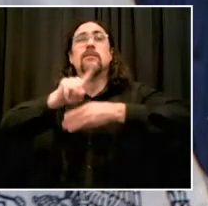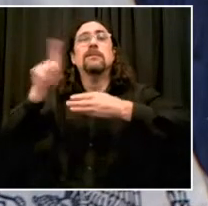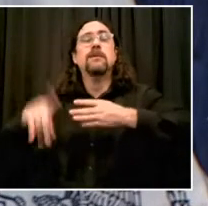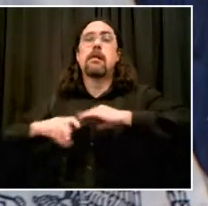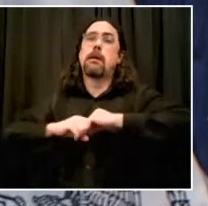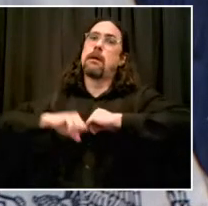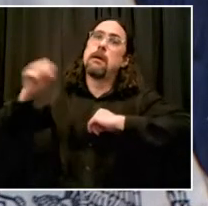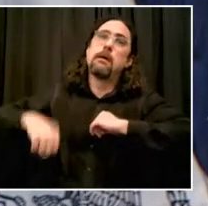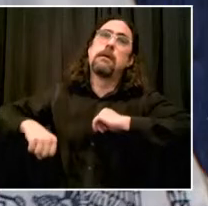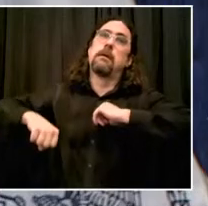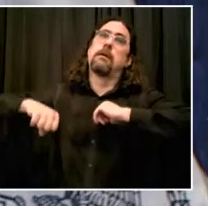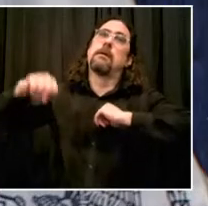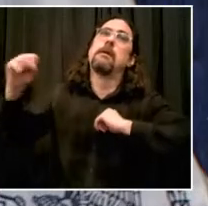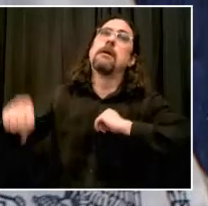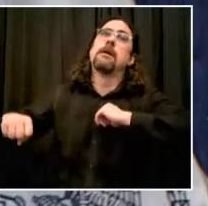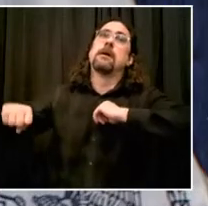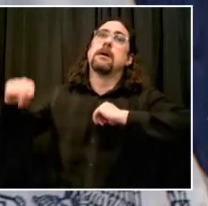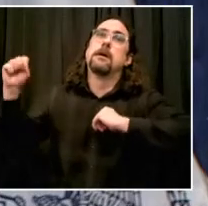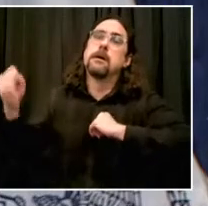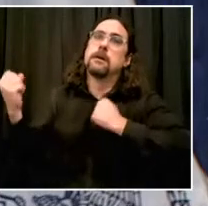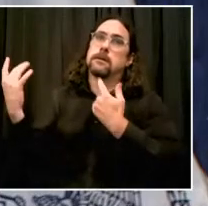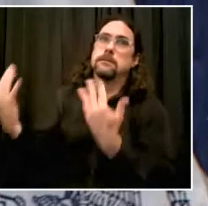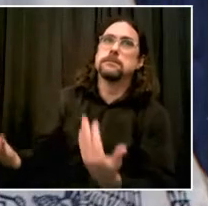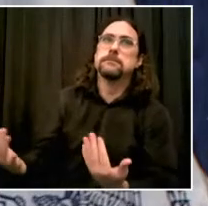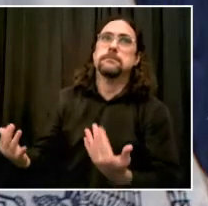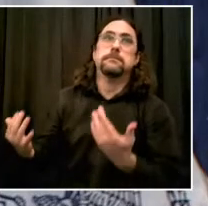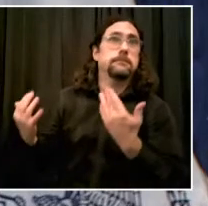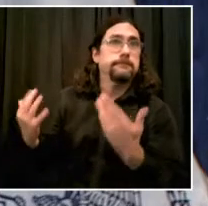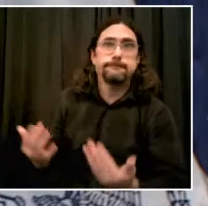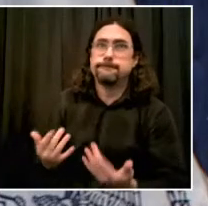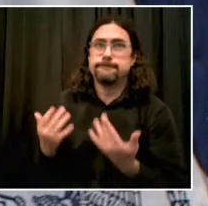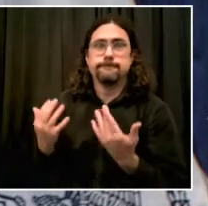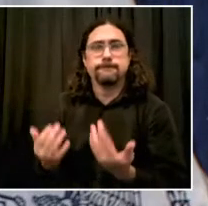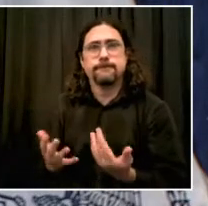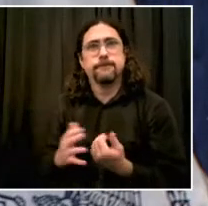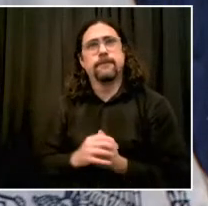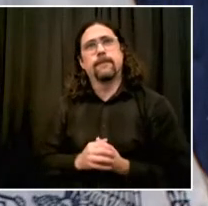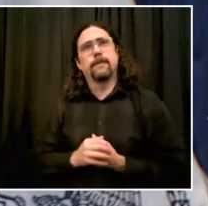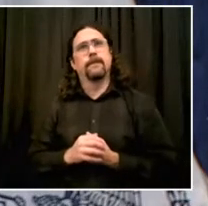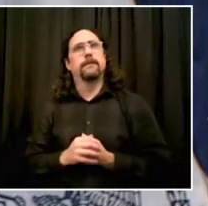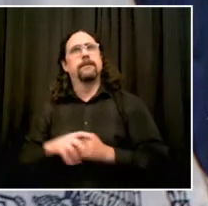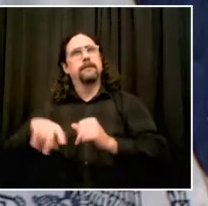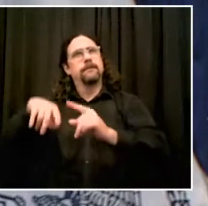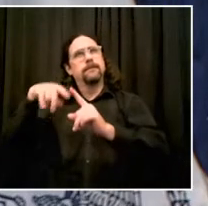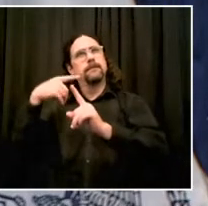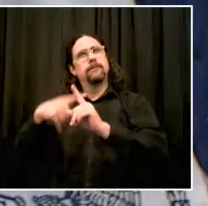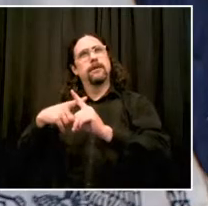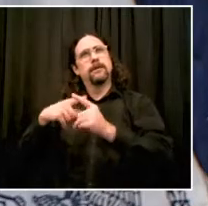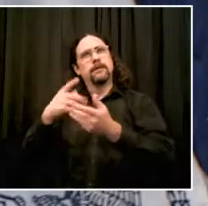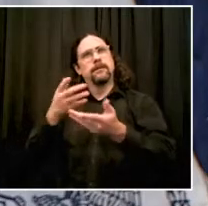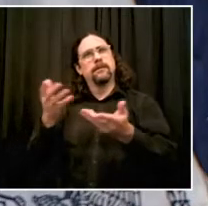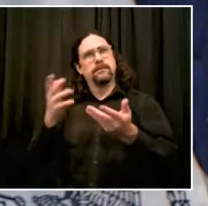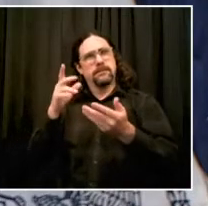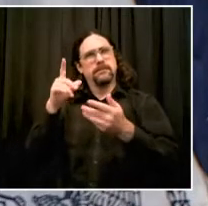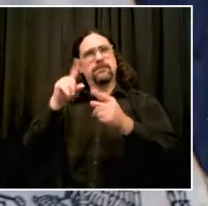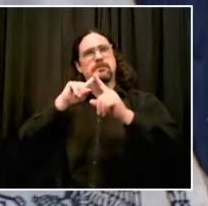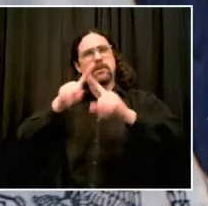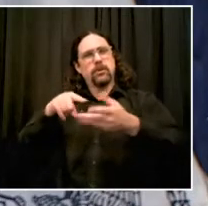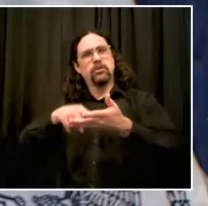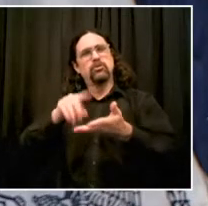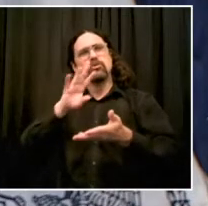say that New York is in a specifically good position to do this because we have these 14 wastewater treatment plants